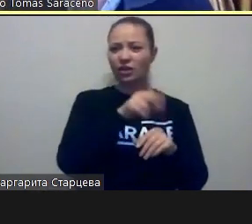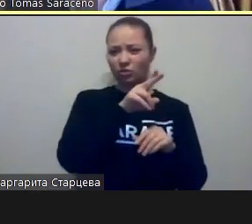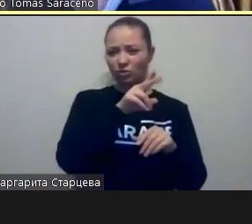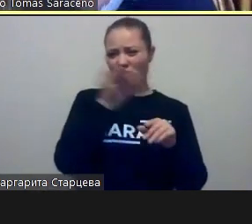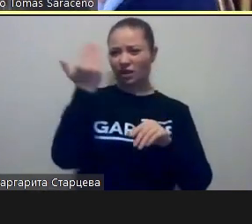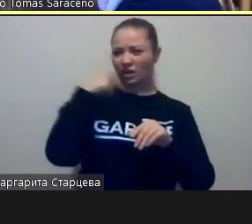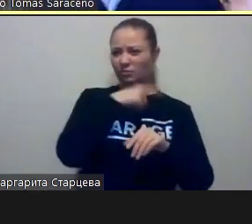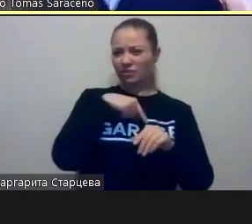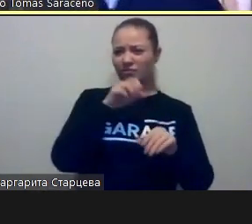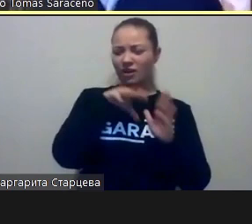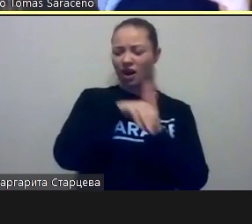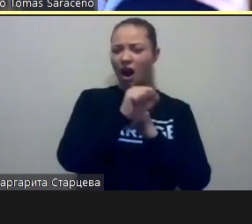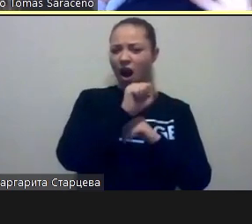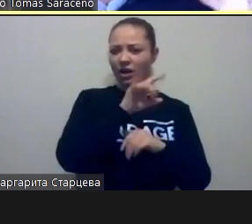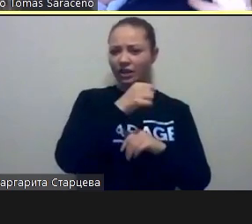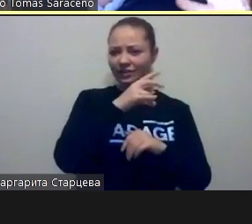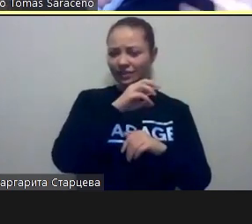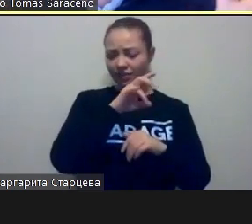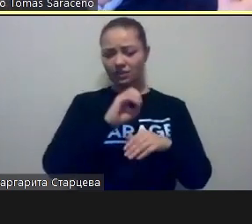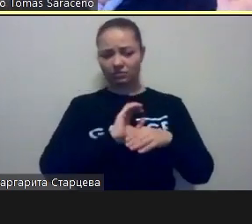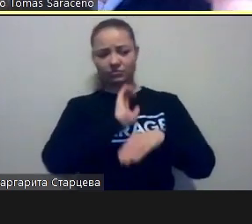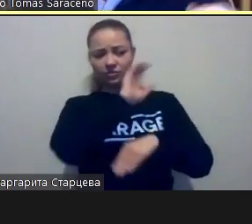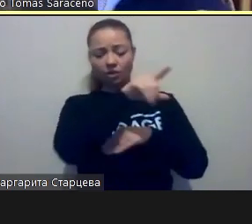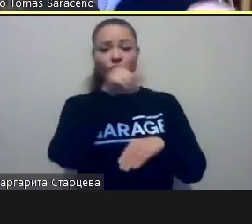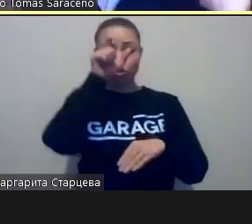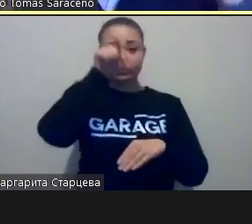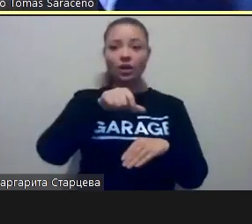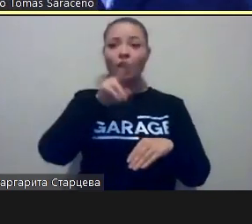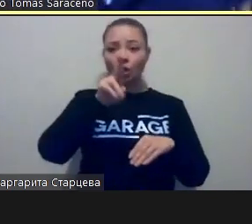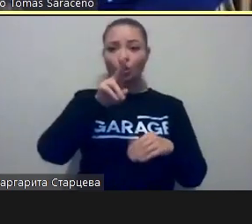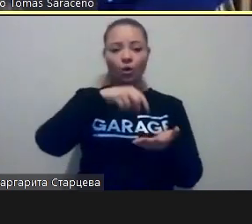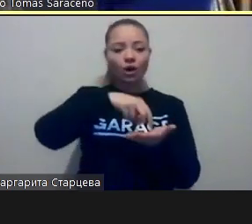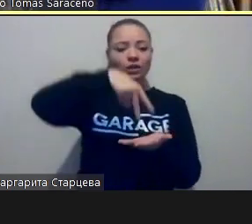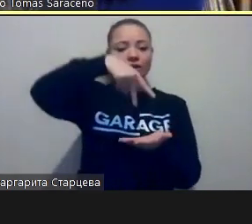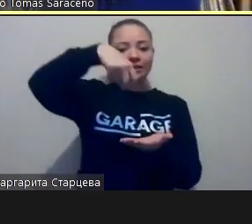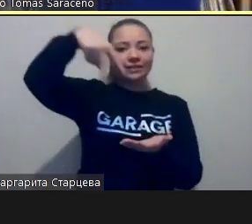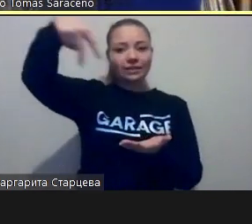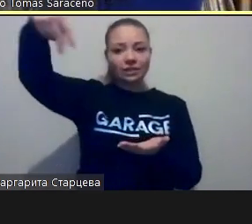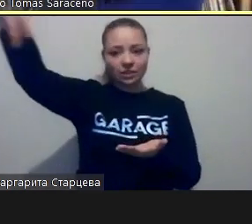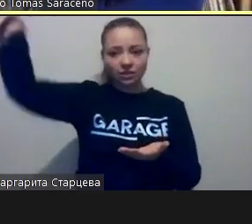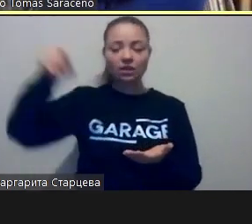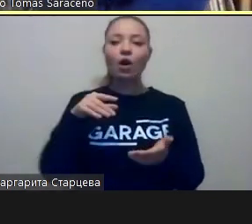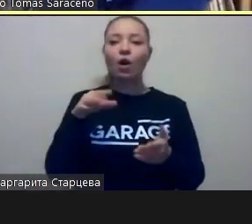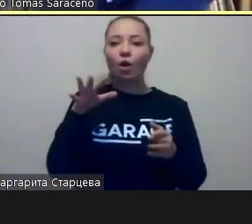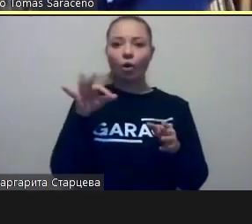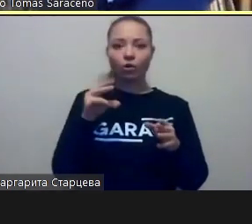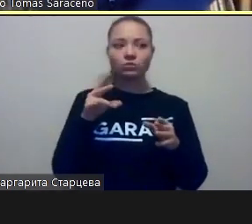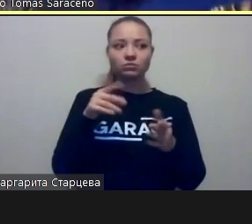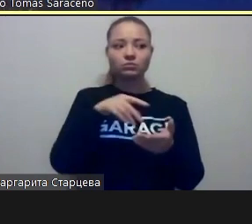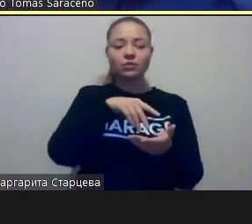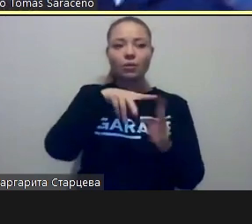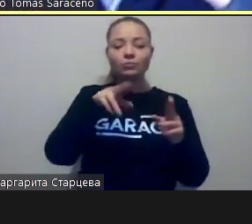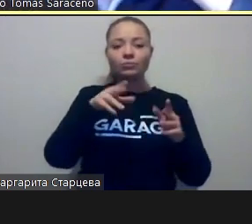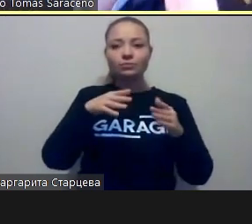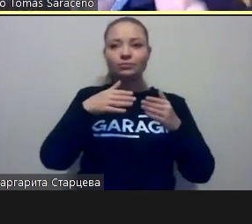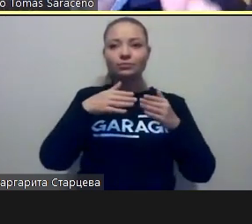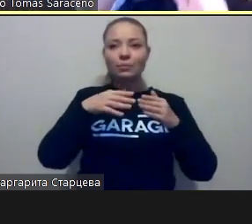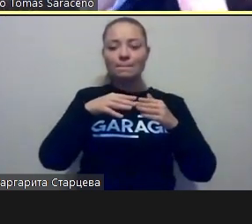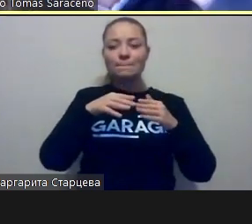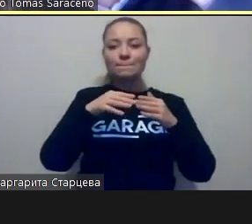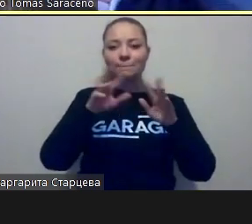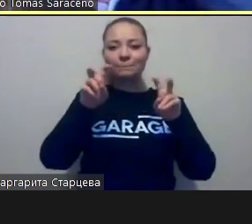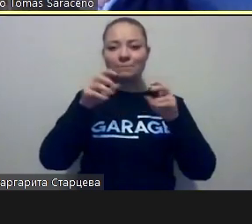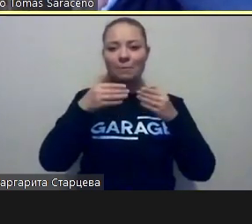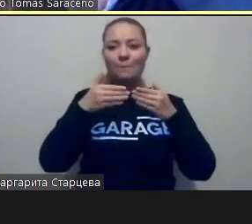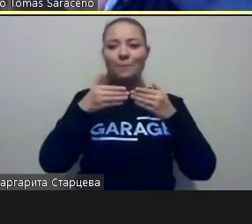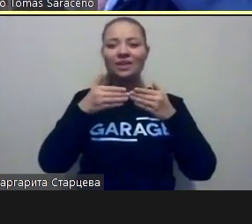floating, because it's moving with the atmosphere. And you see her, the recording, when she has this camera on top of her head, she's moving,